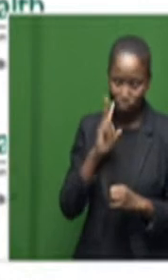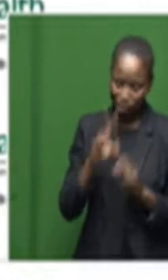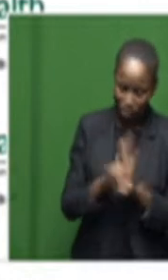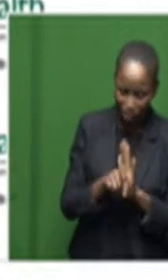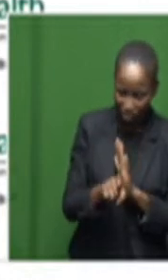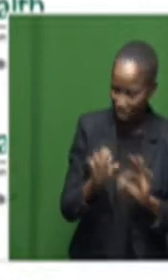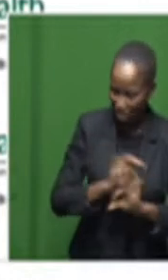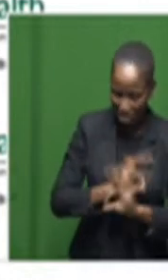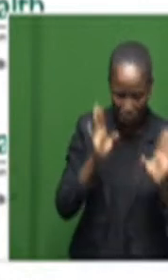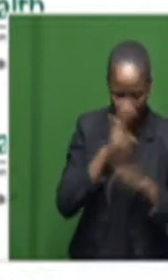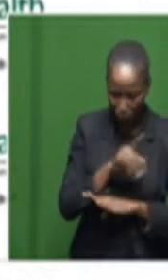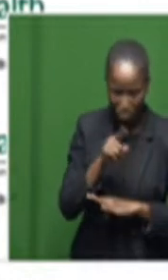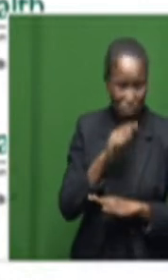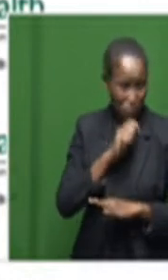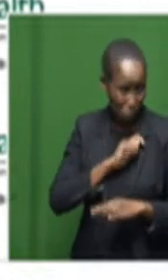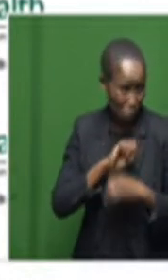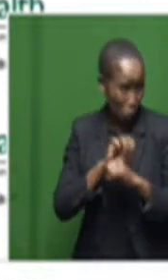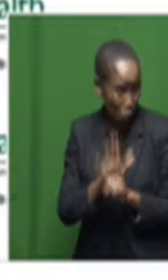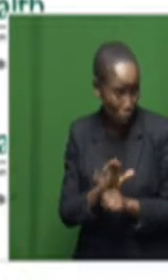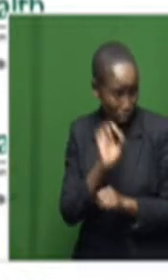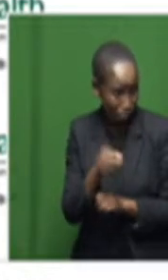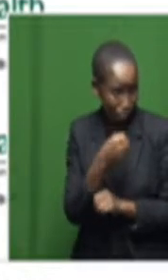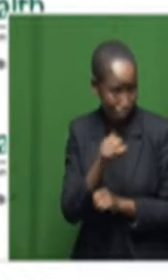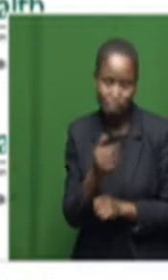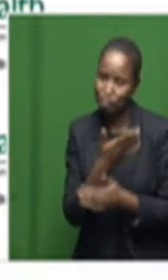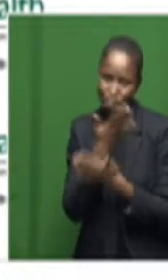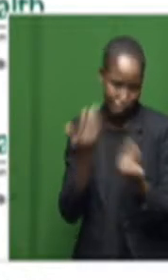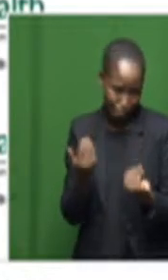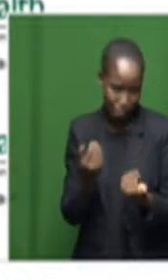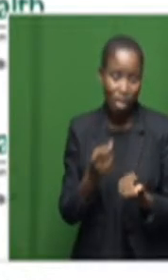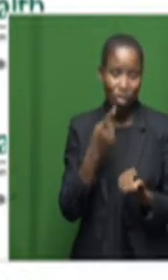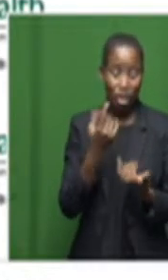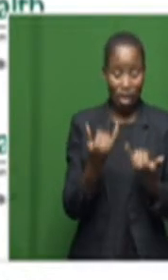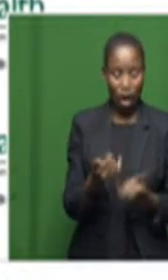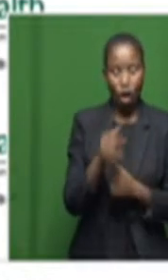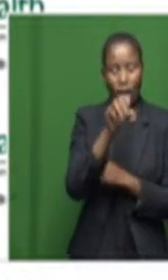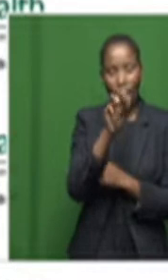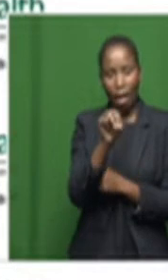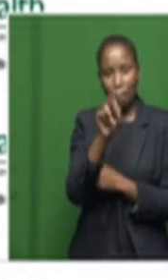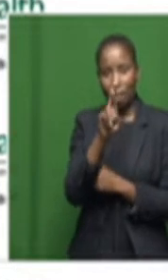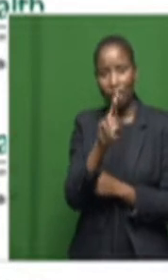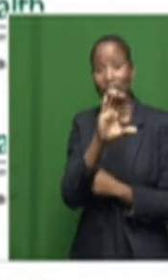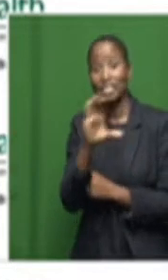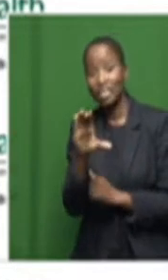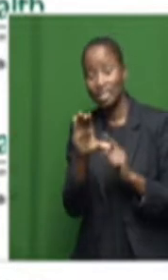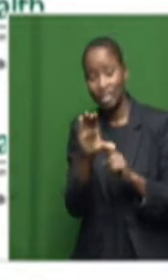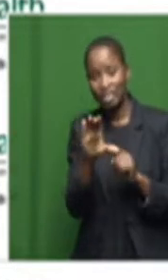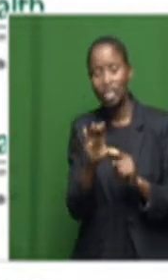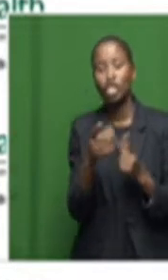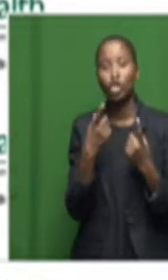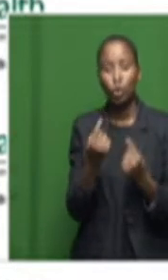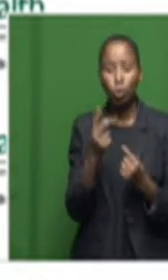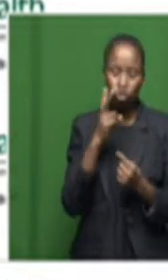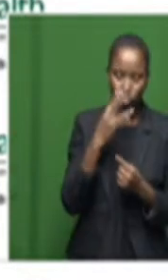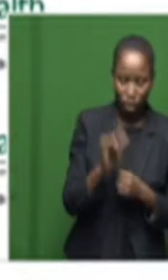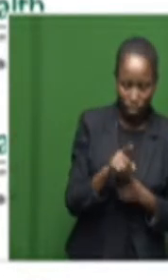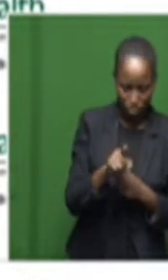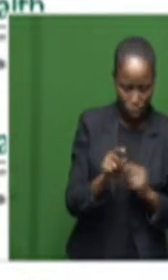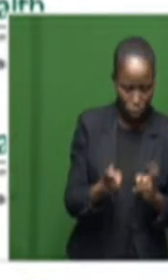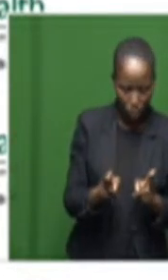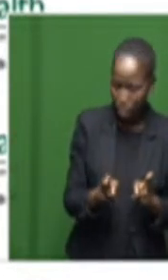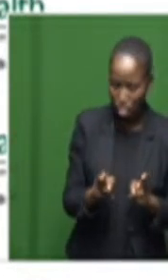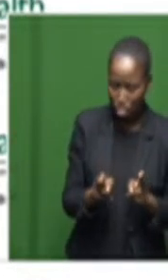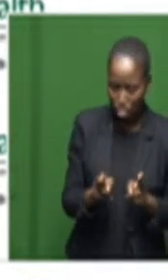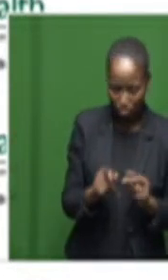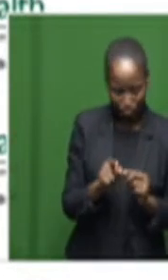was actually COVID. Now, the MRC then, while there will be the normal pattern, there will be the